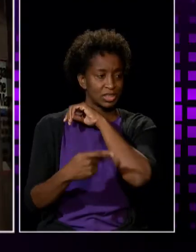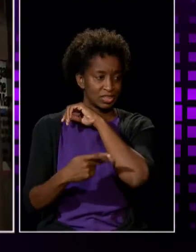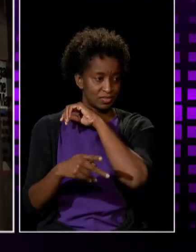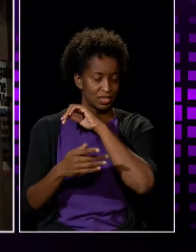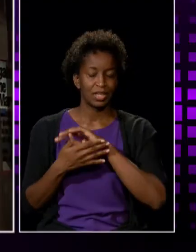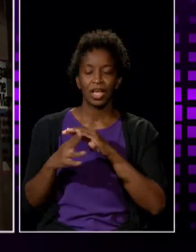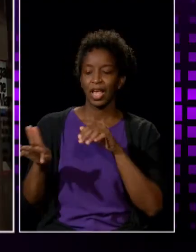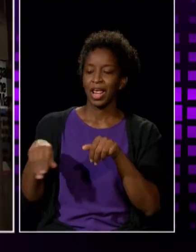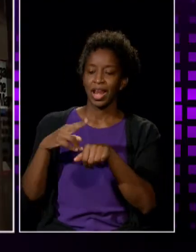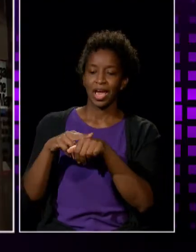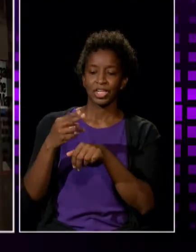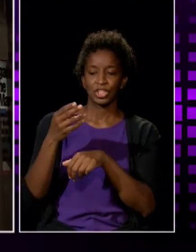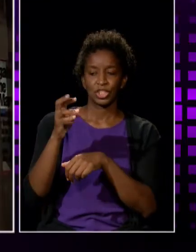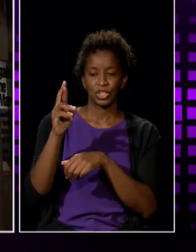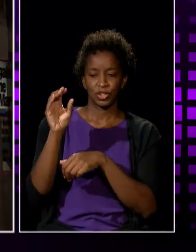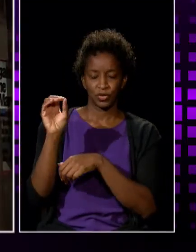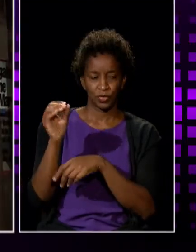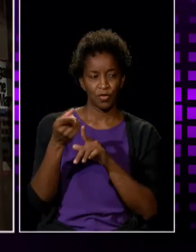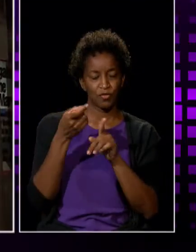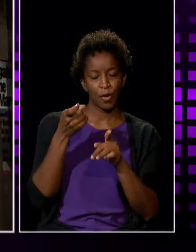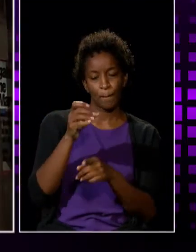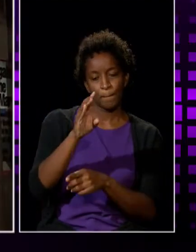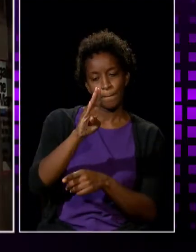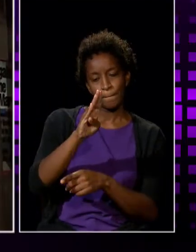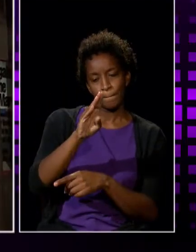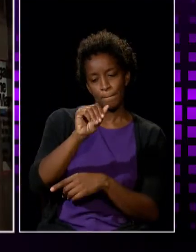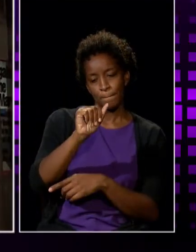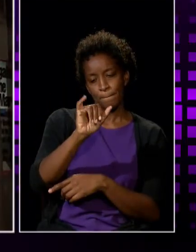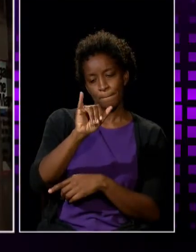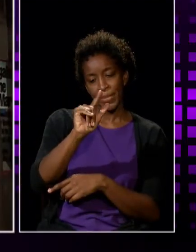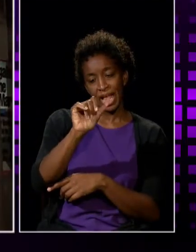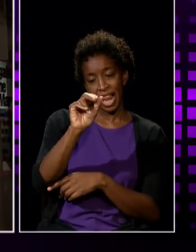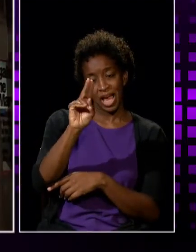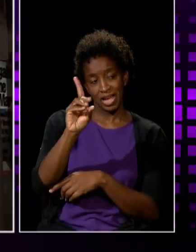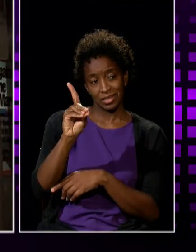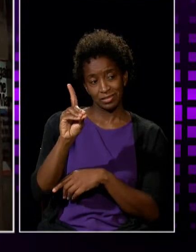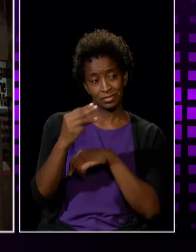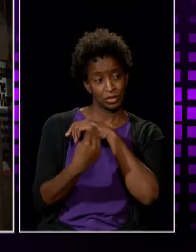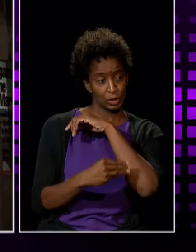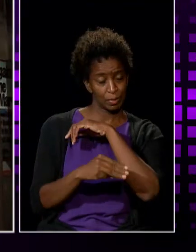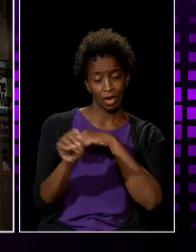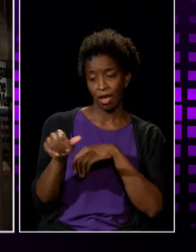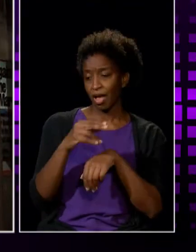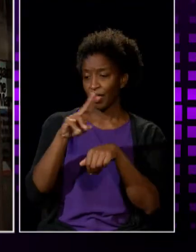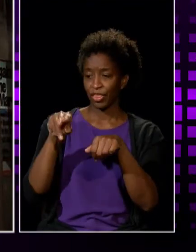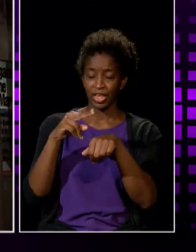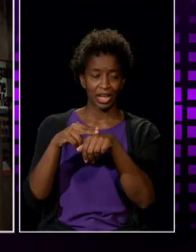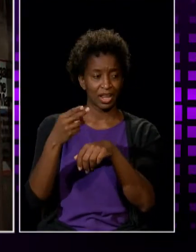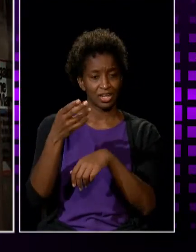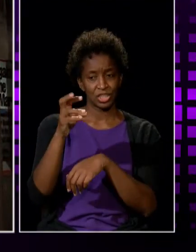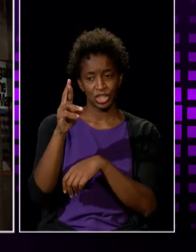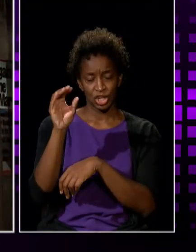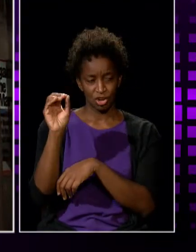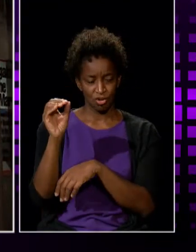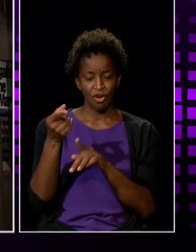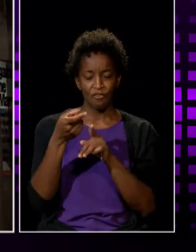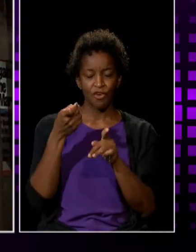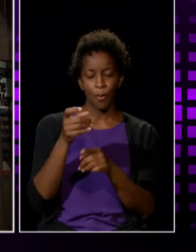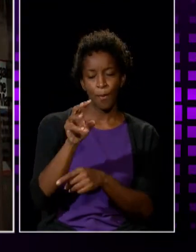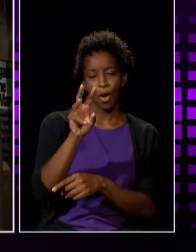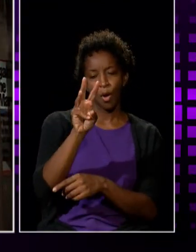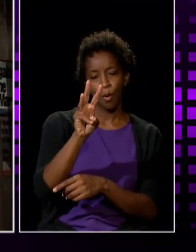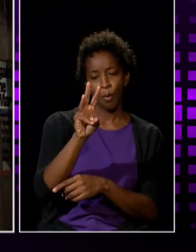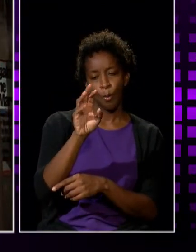have another national hero who is from Westbury Road in St. Michael. We still have too bad a habit in this country